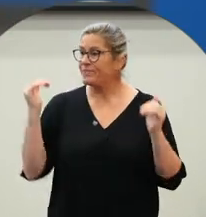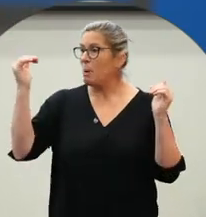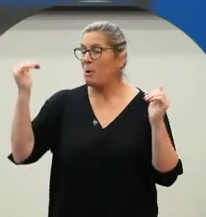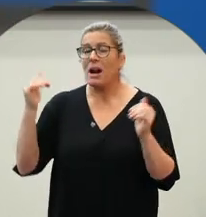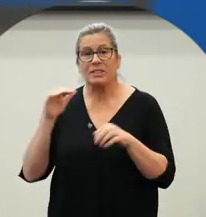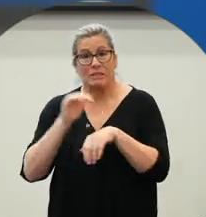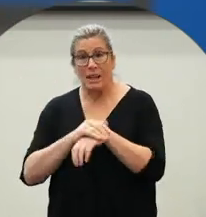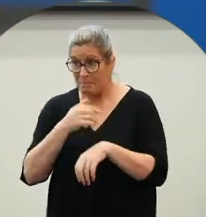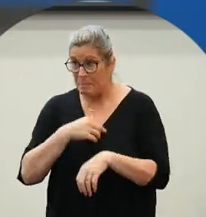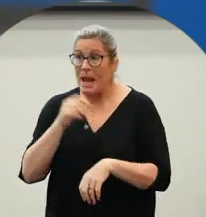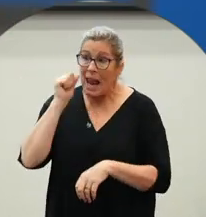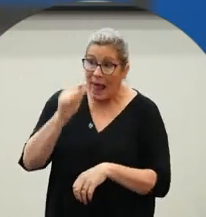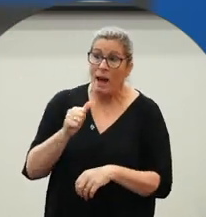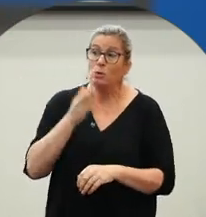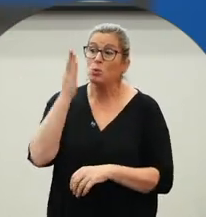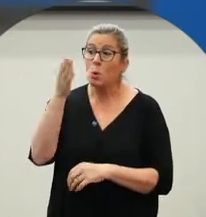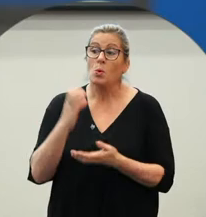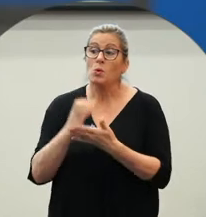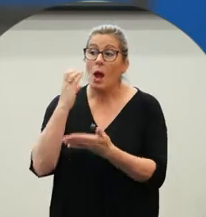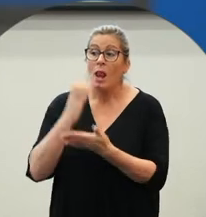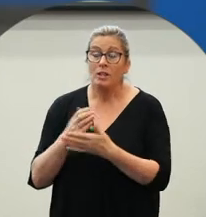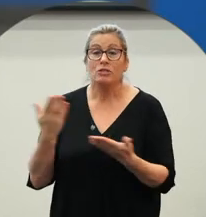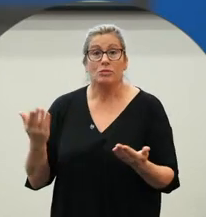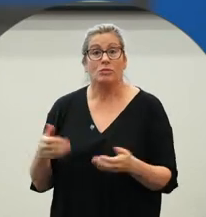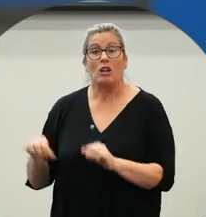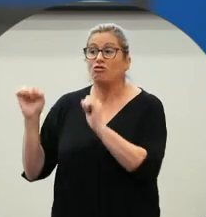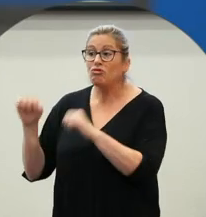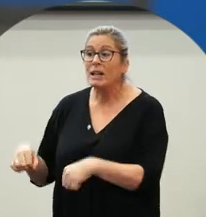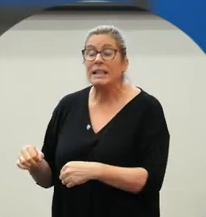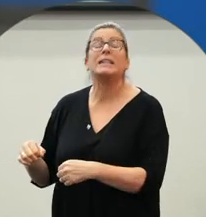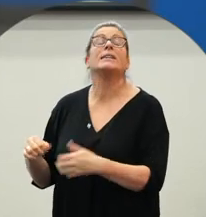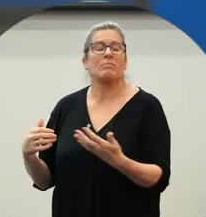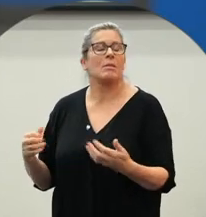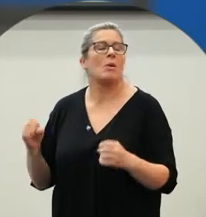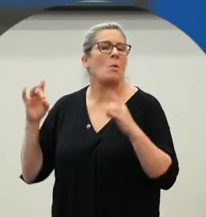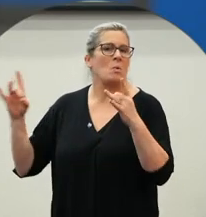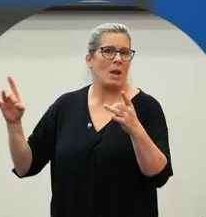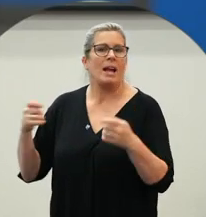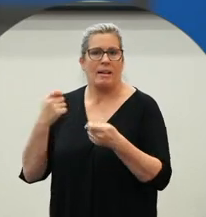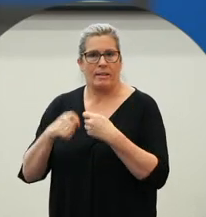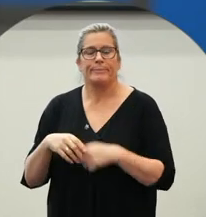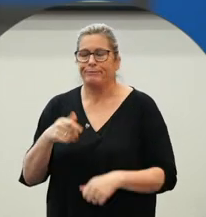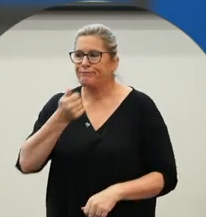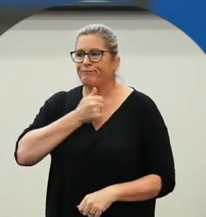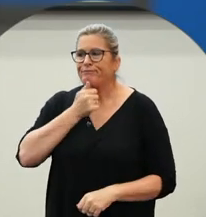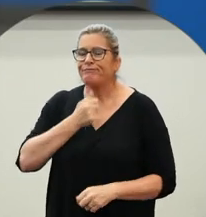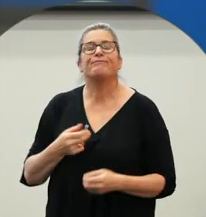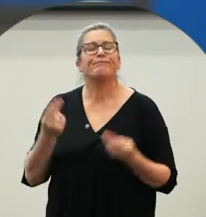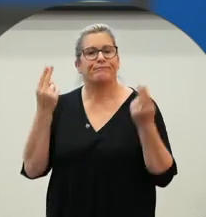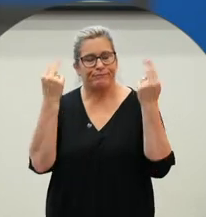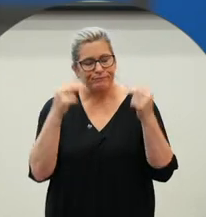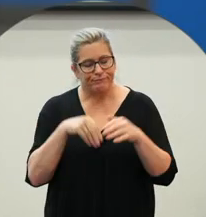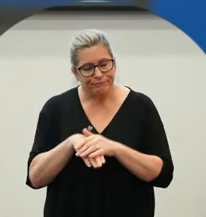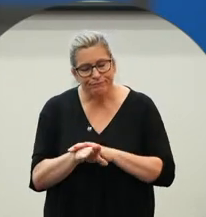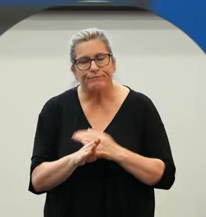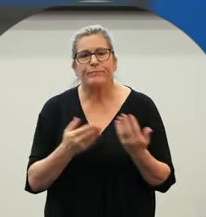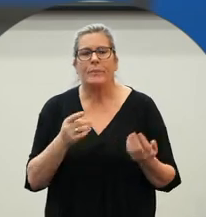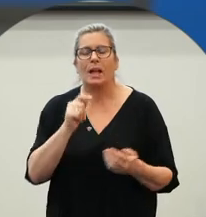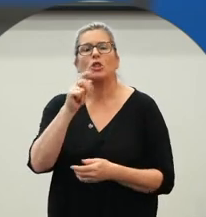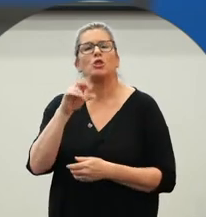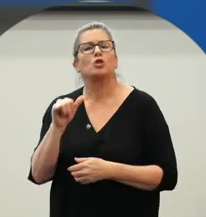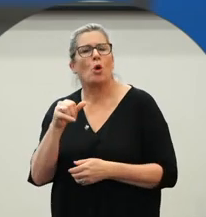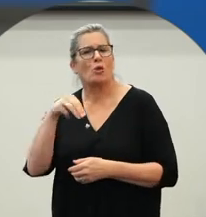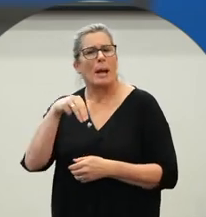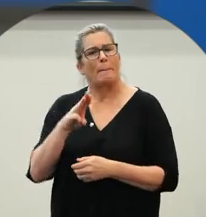go to Oxford. So that's basically how it happened. And she did go through this season. And there was a Tory MP who was dancing with her